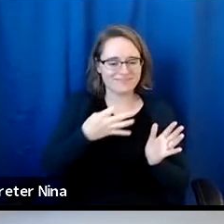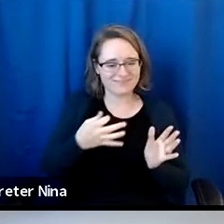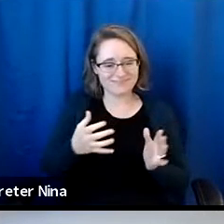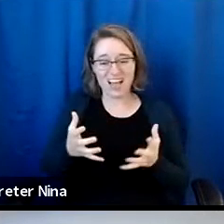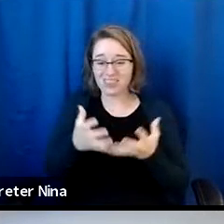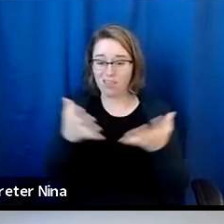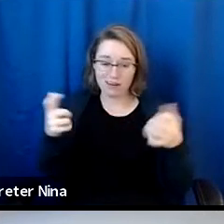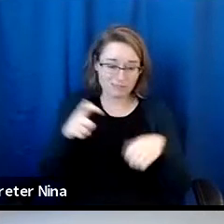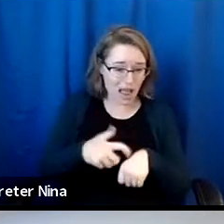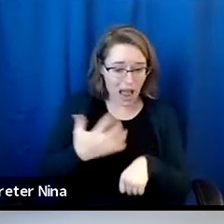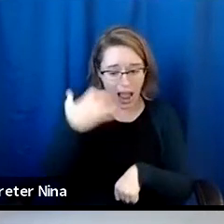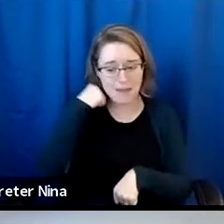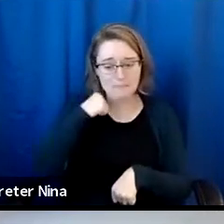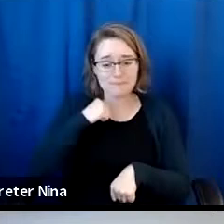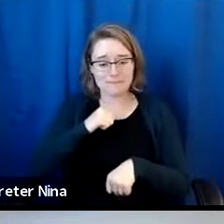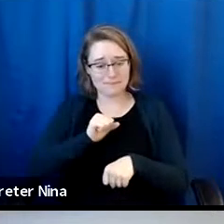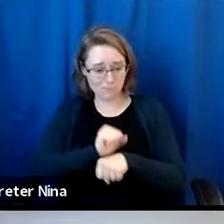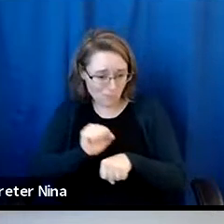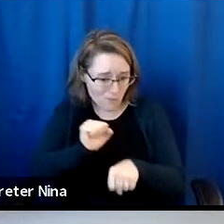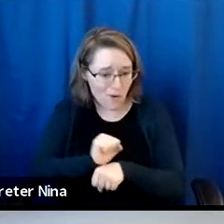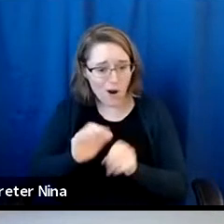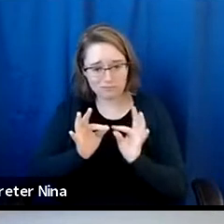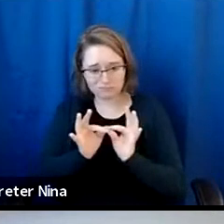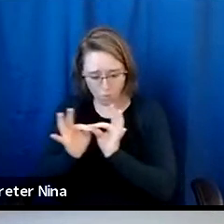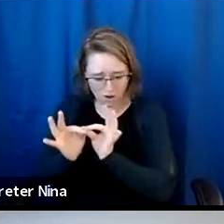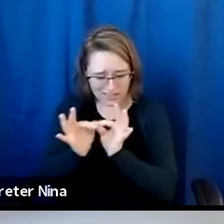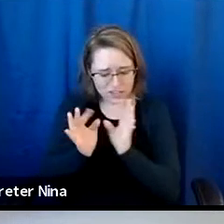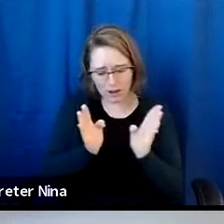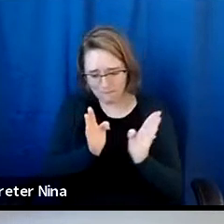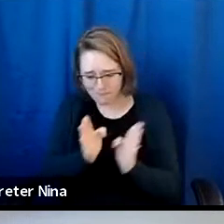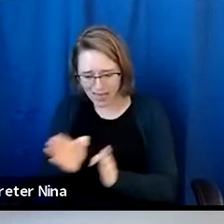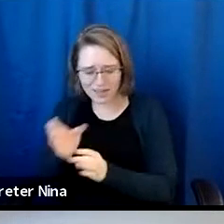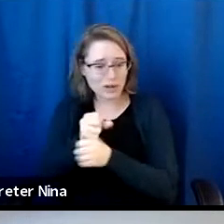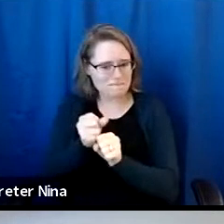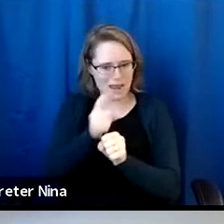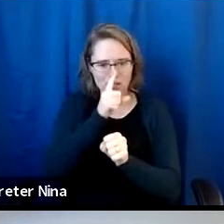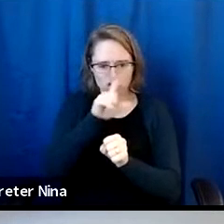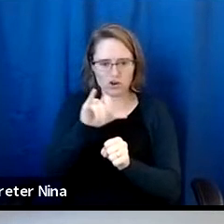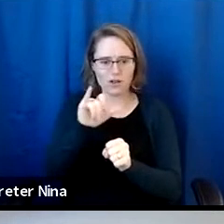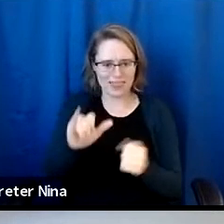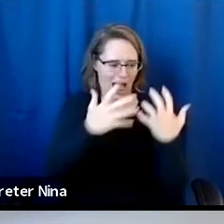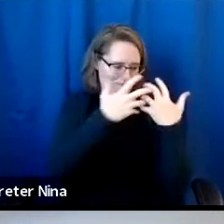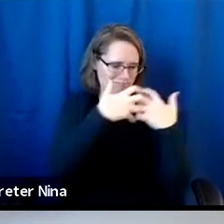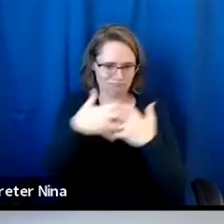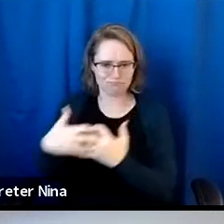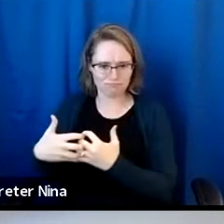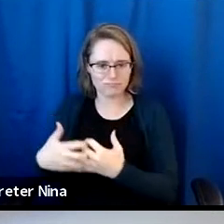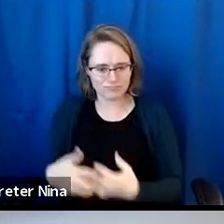effort, coordination, and planning to make all of that come together.